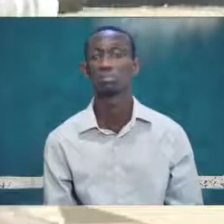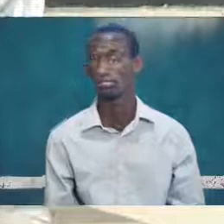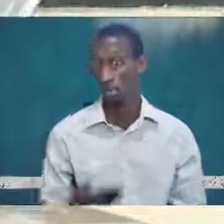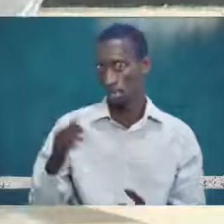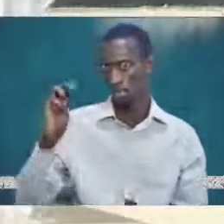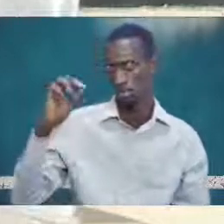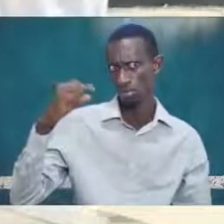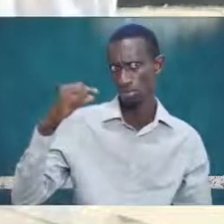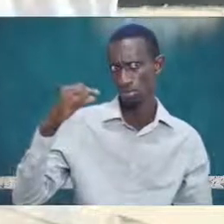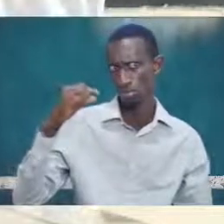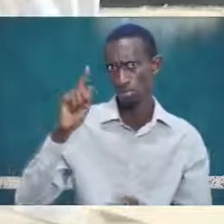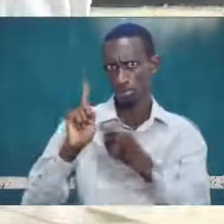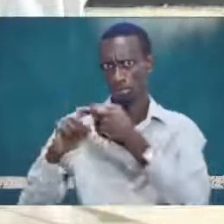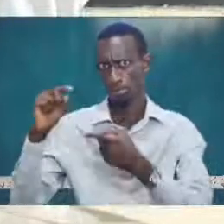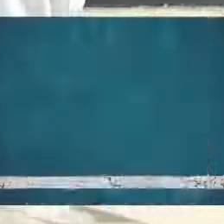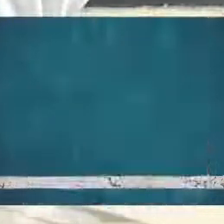This will give